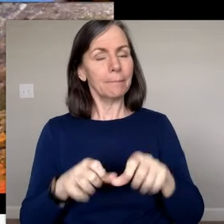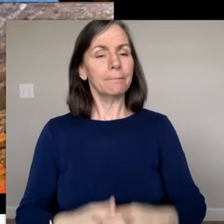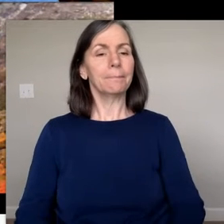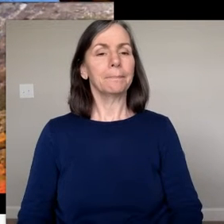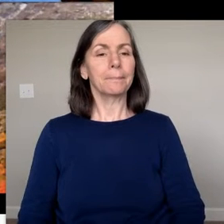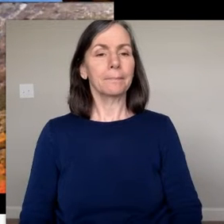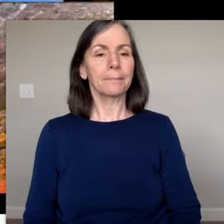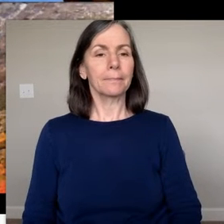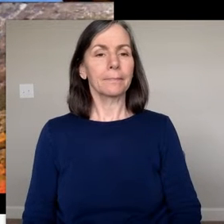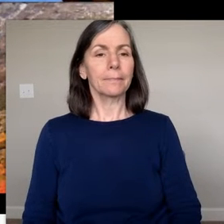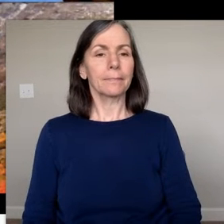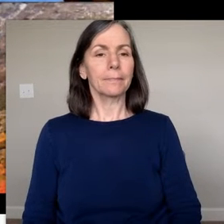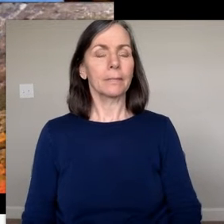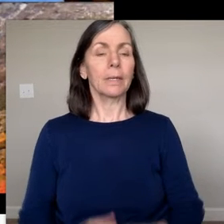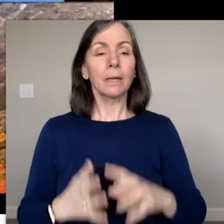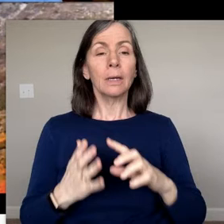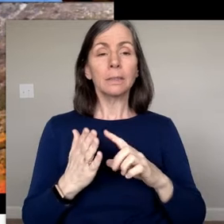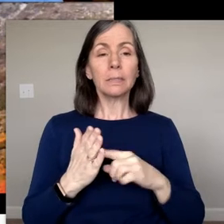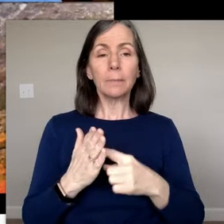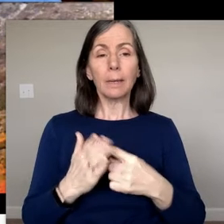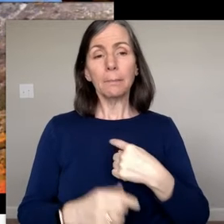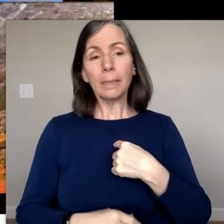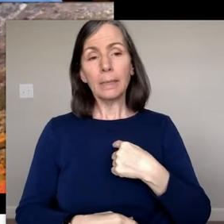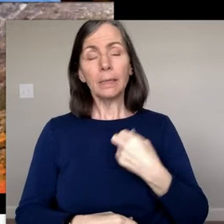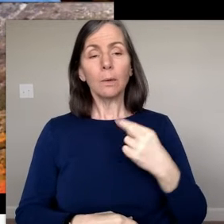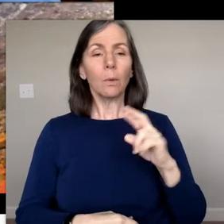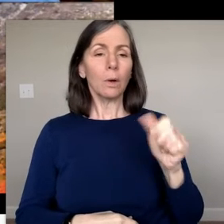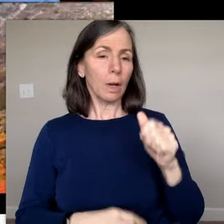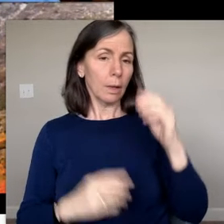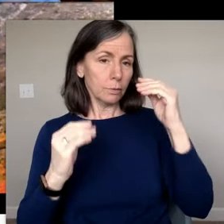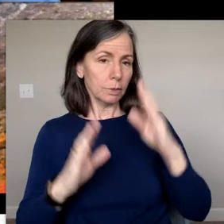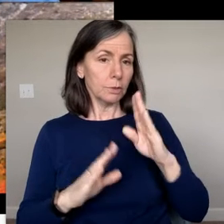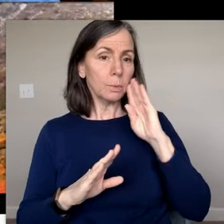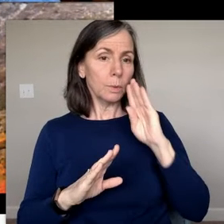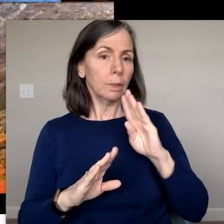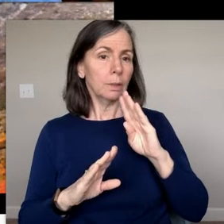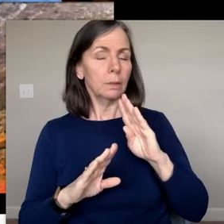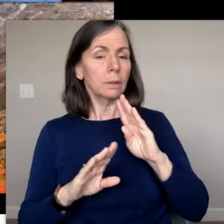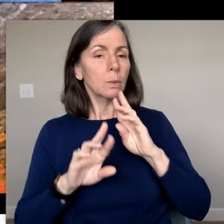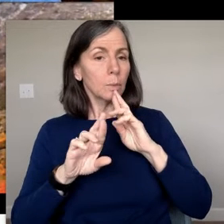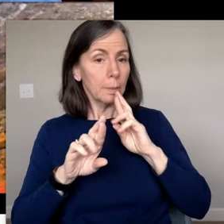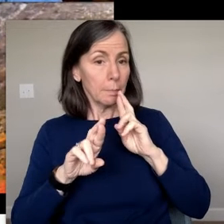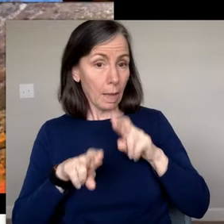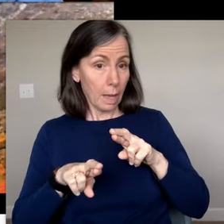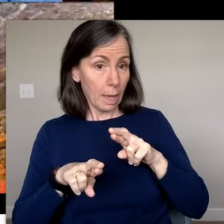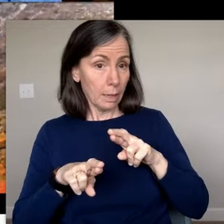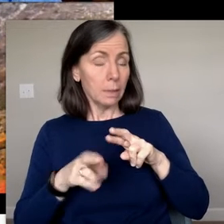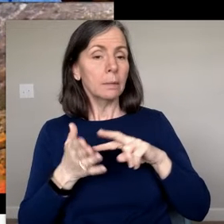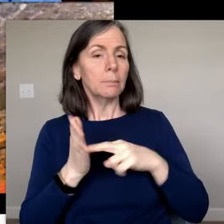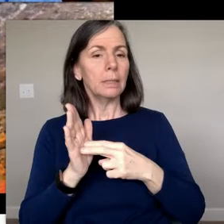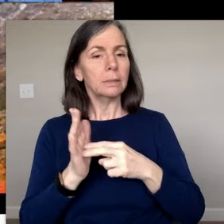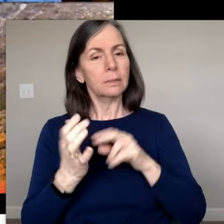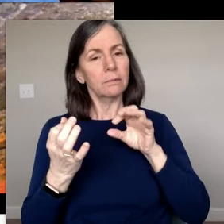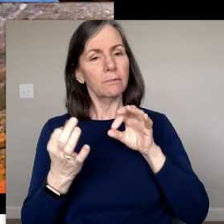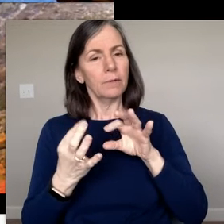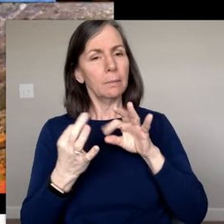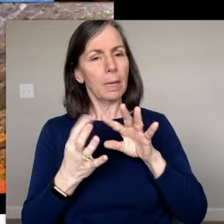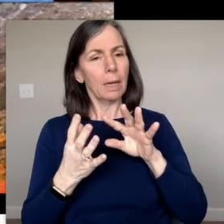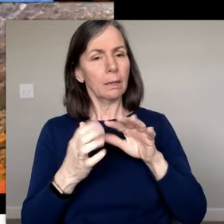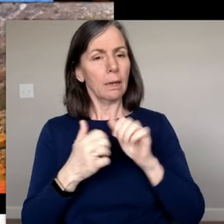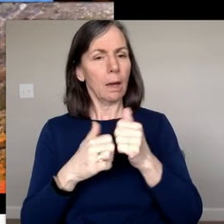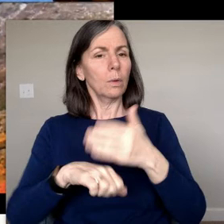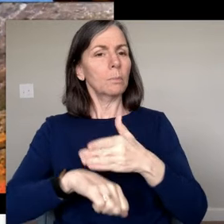Sometimes me or one of your teachers will reply to these comments to give you feedback on things. So I'm